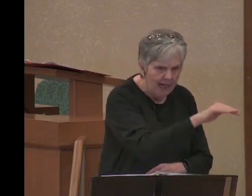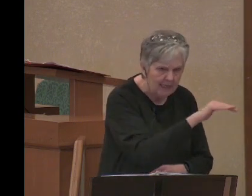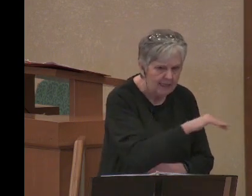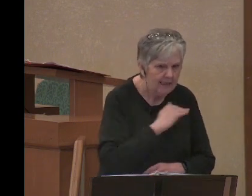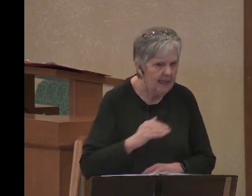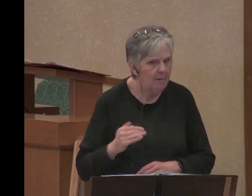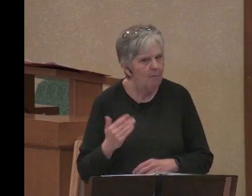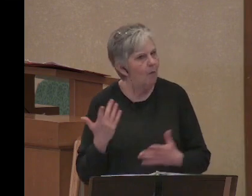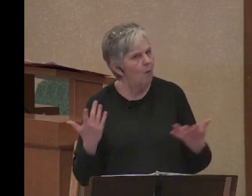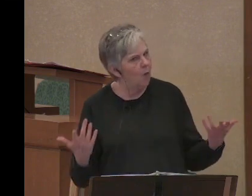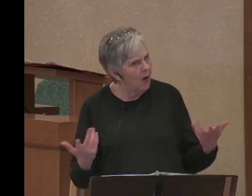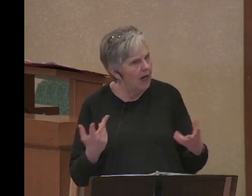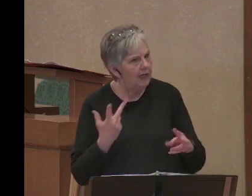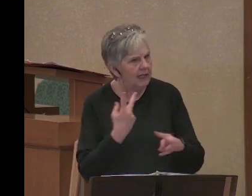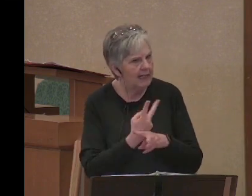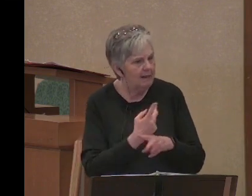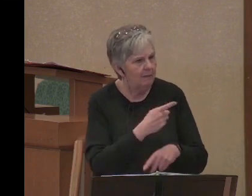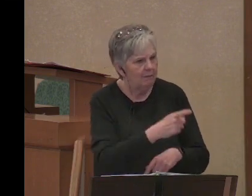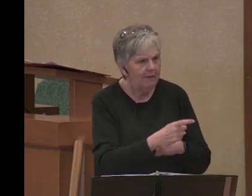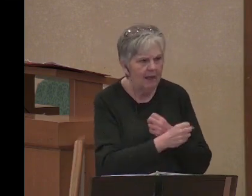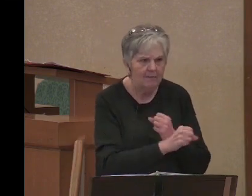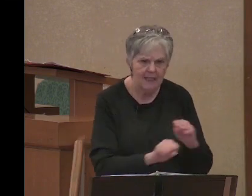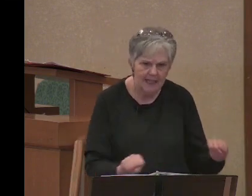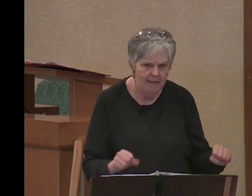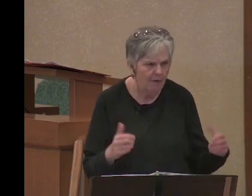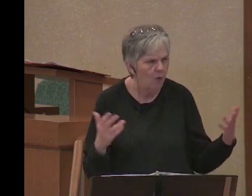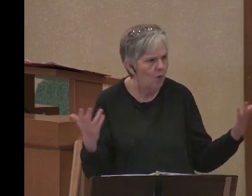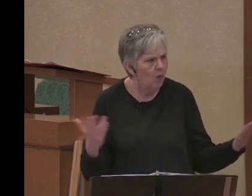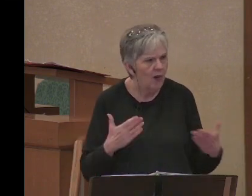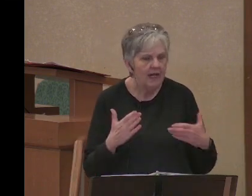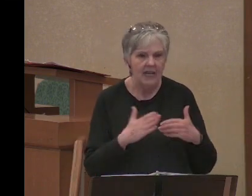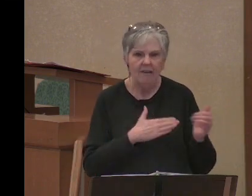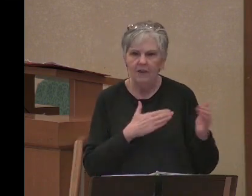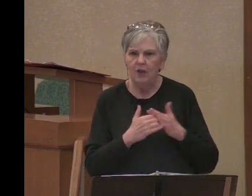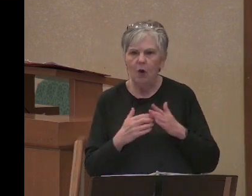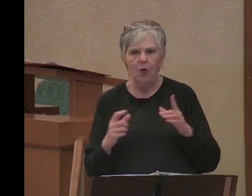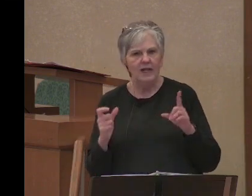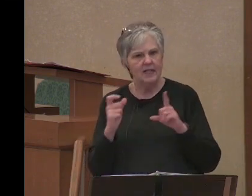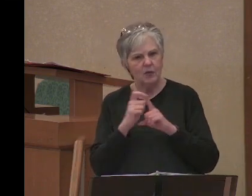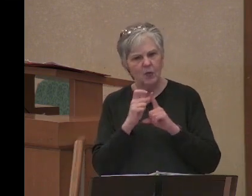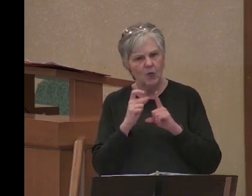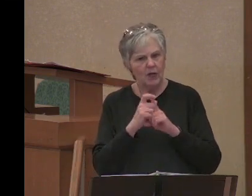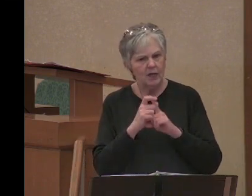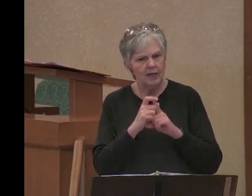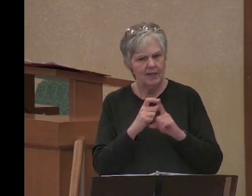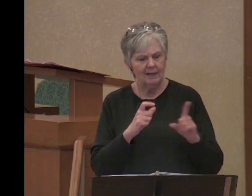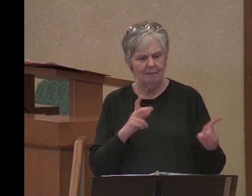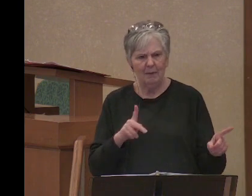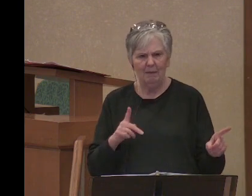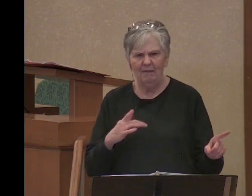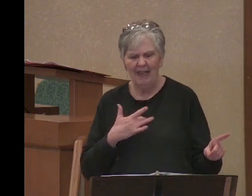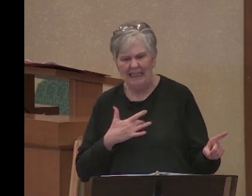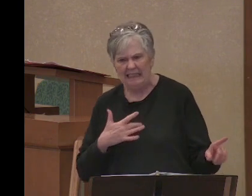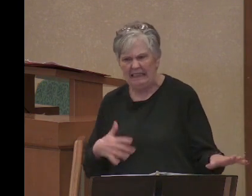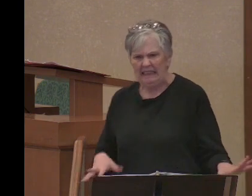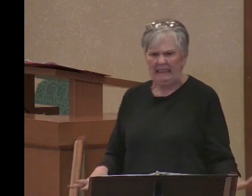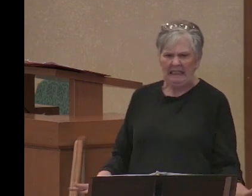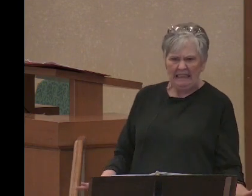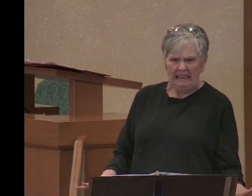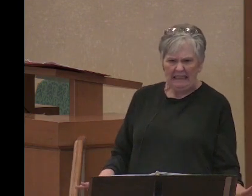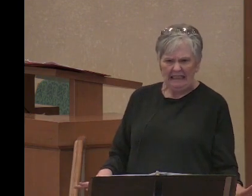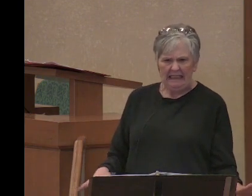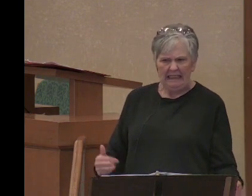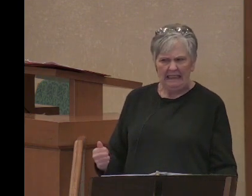strapping them in to keep them safe. Even though his words likely were a bit troubling and unsettling, the